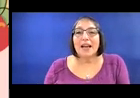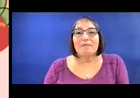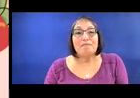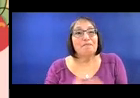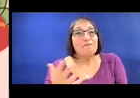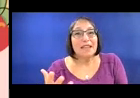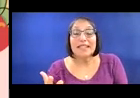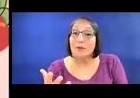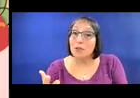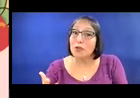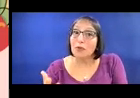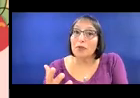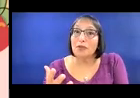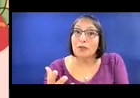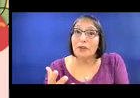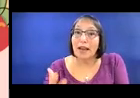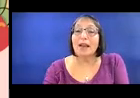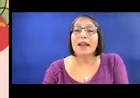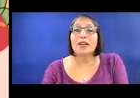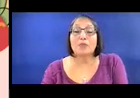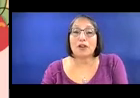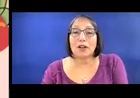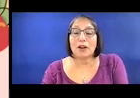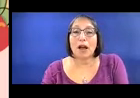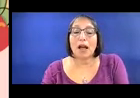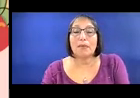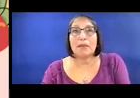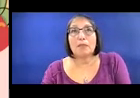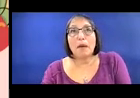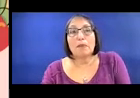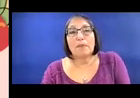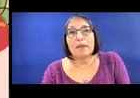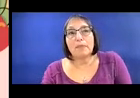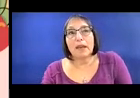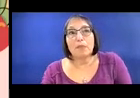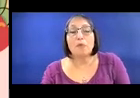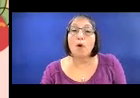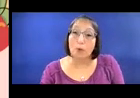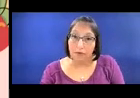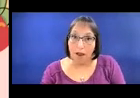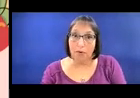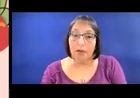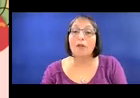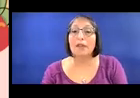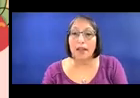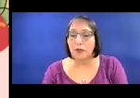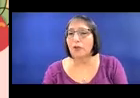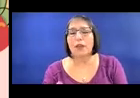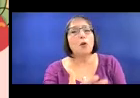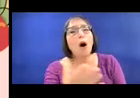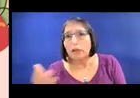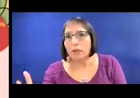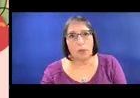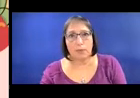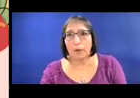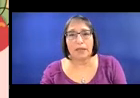dealing with students' anxiety and depression has probably been more profound over the last two years. I